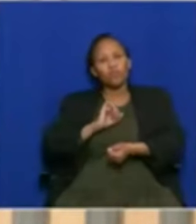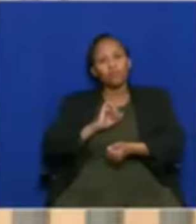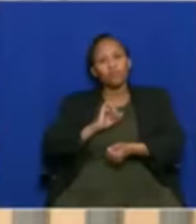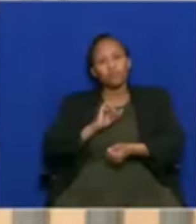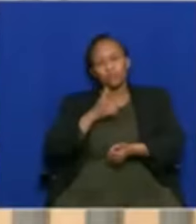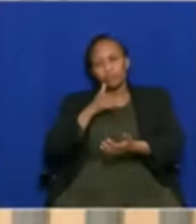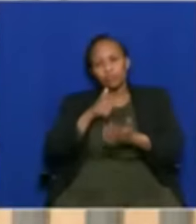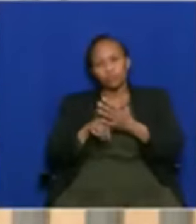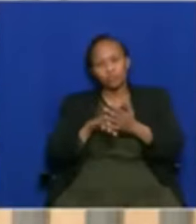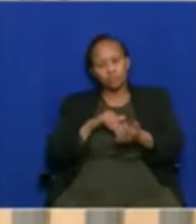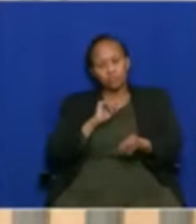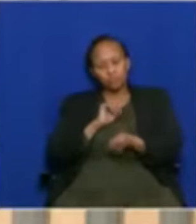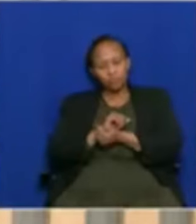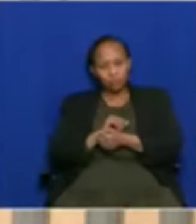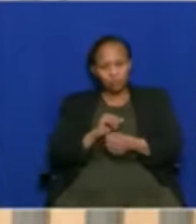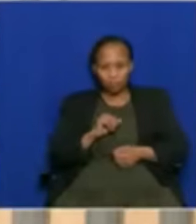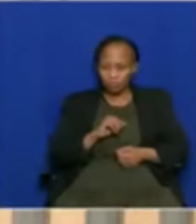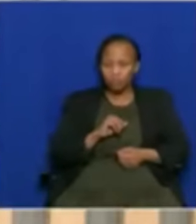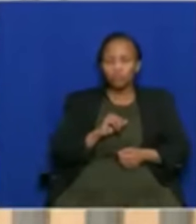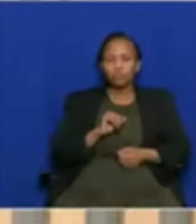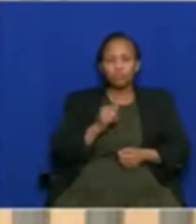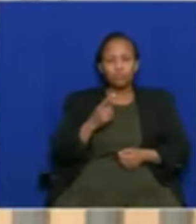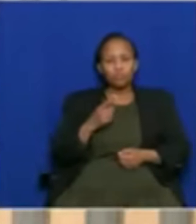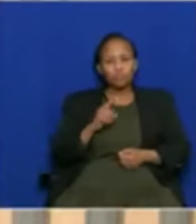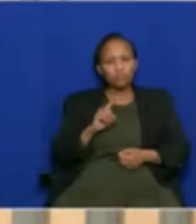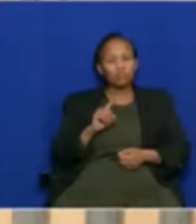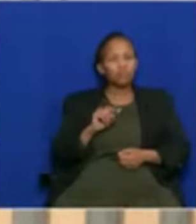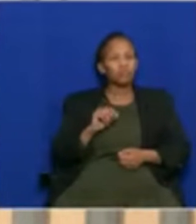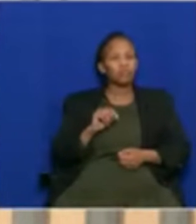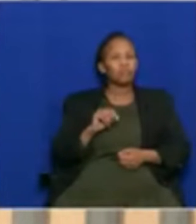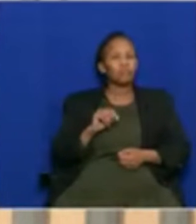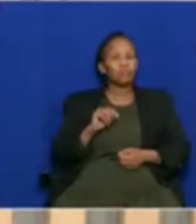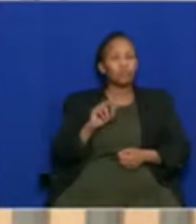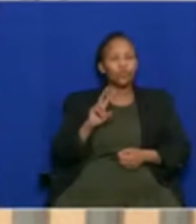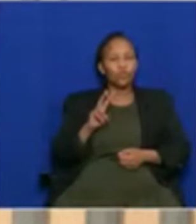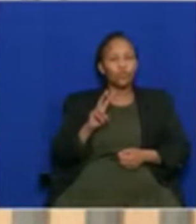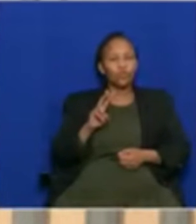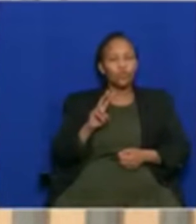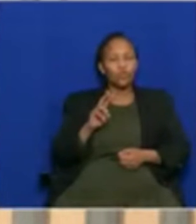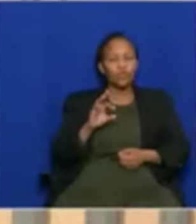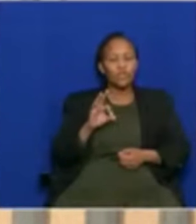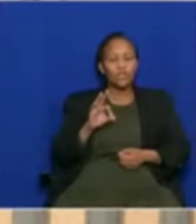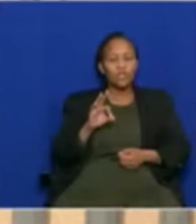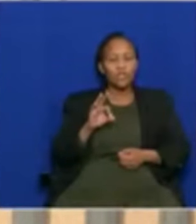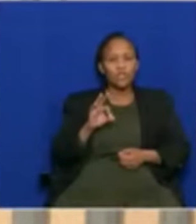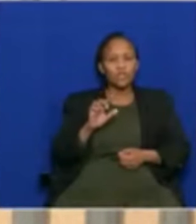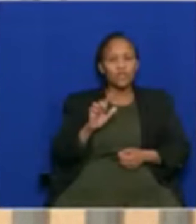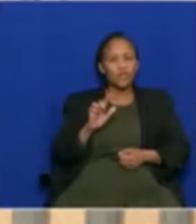apologies. 2379.